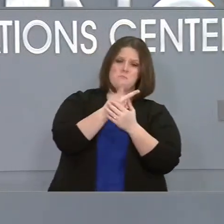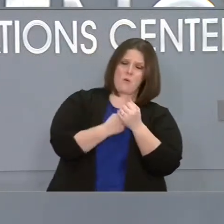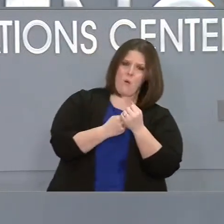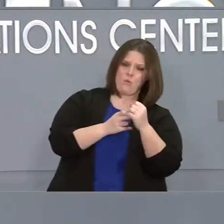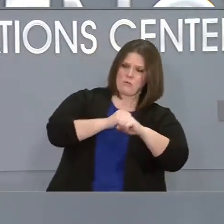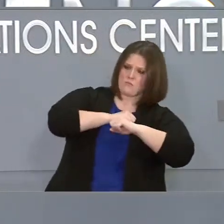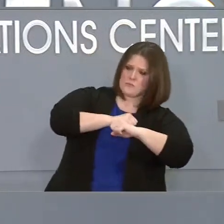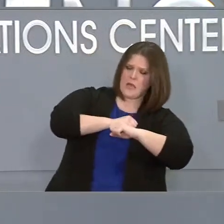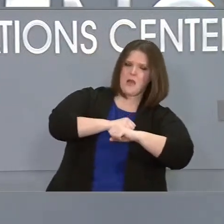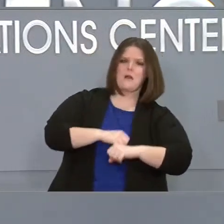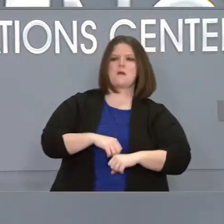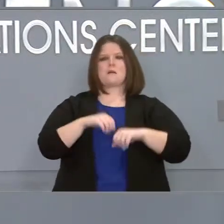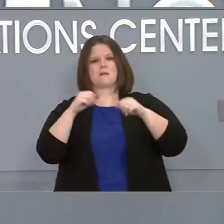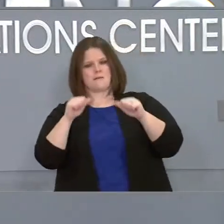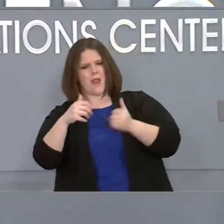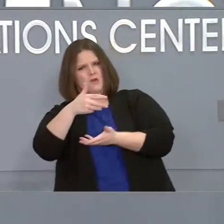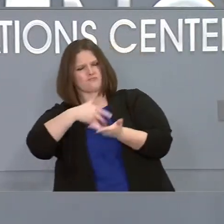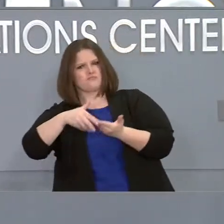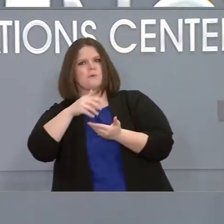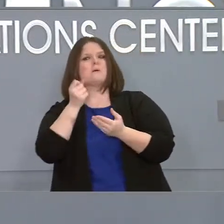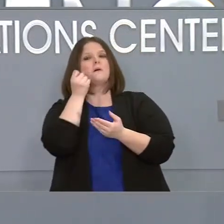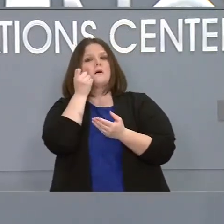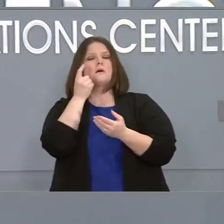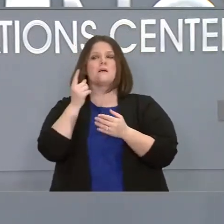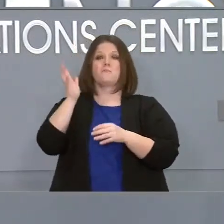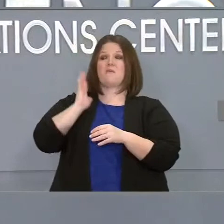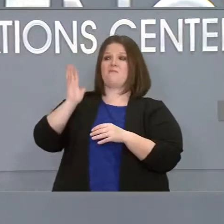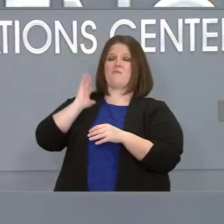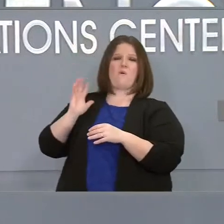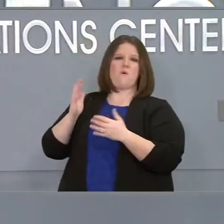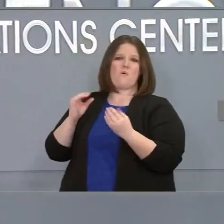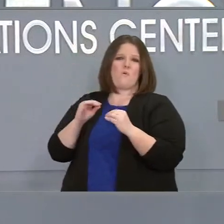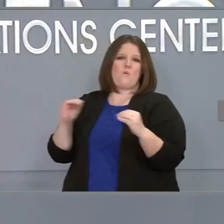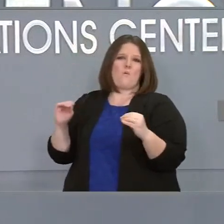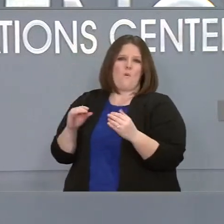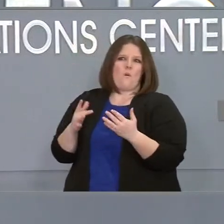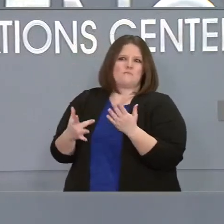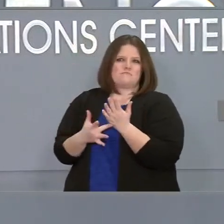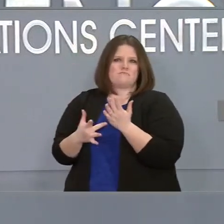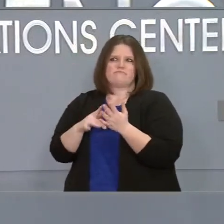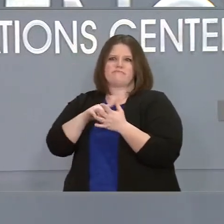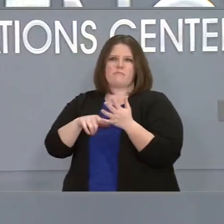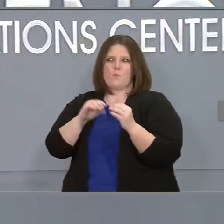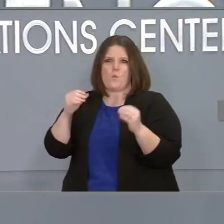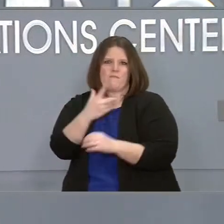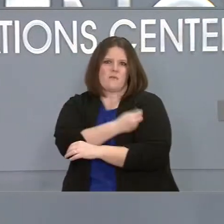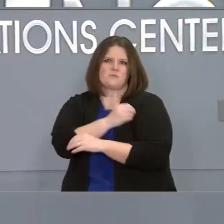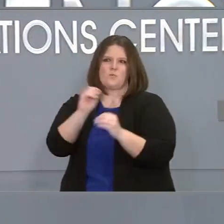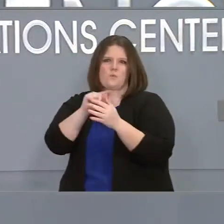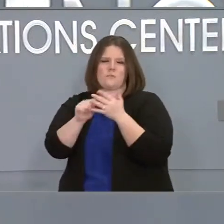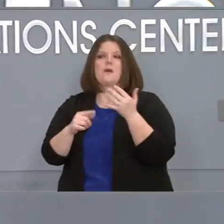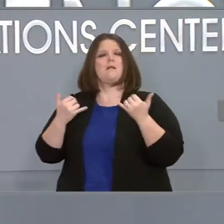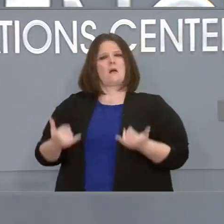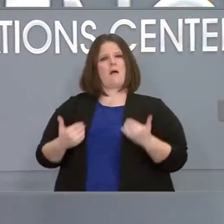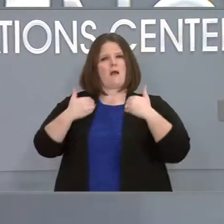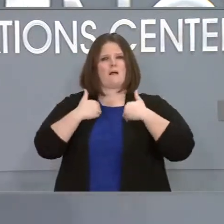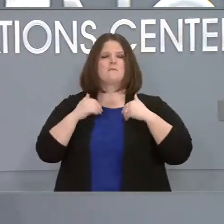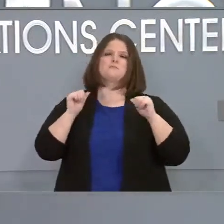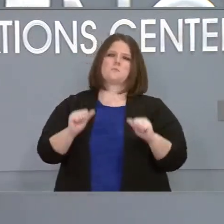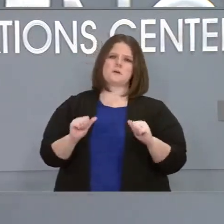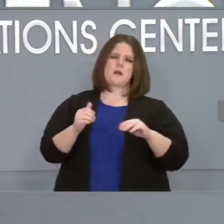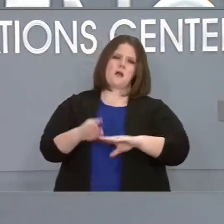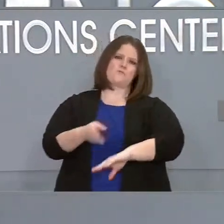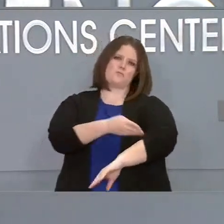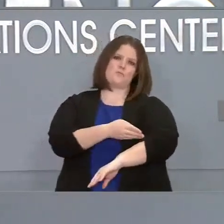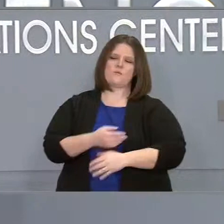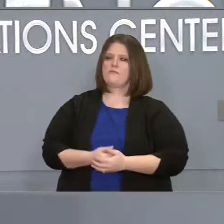hard to protect folks when we didn't have all the tools we have now. Thank you. Dr. Cohen,